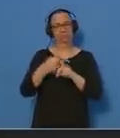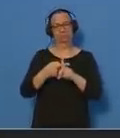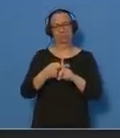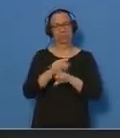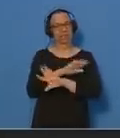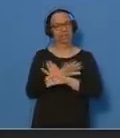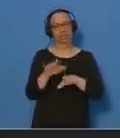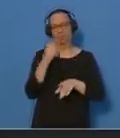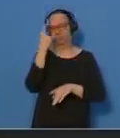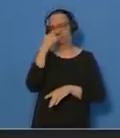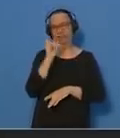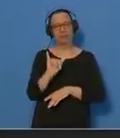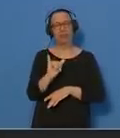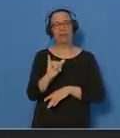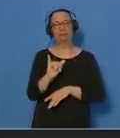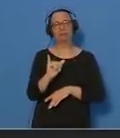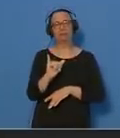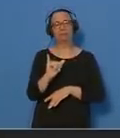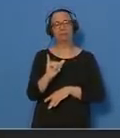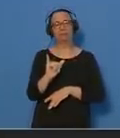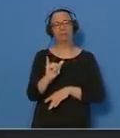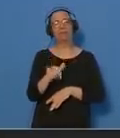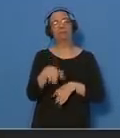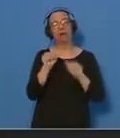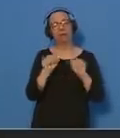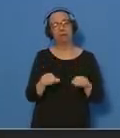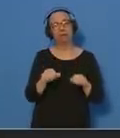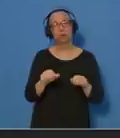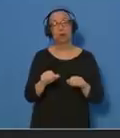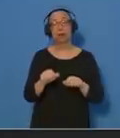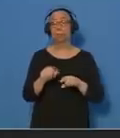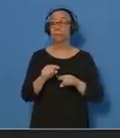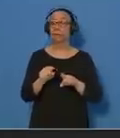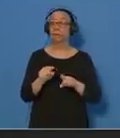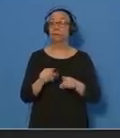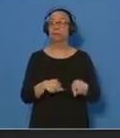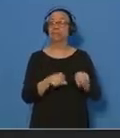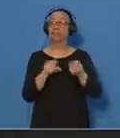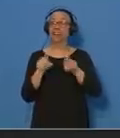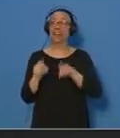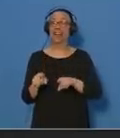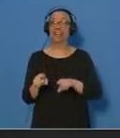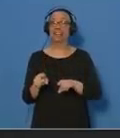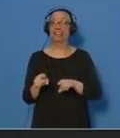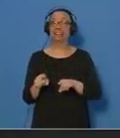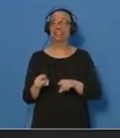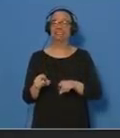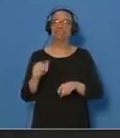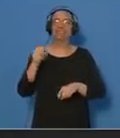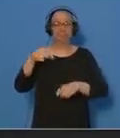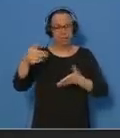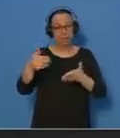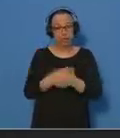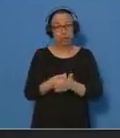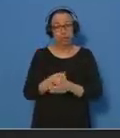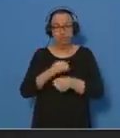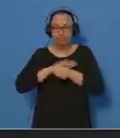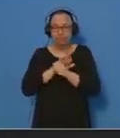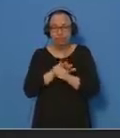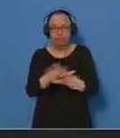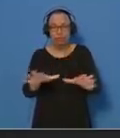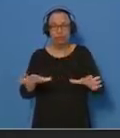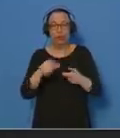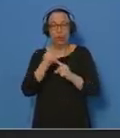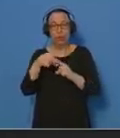that is feasible. I think that as this, because this was a novel virus when it was,